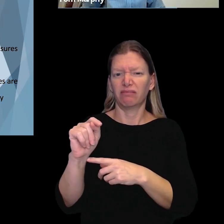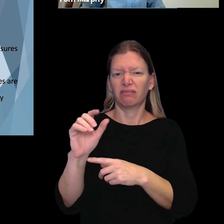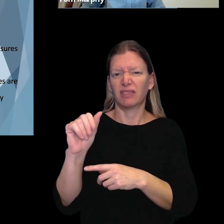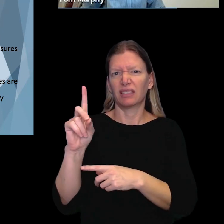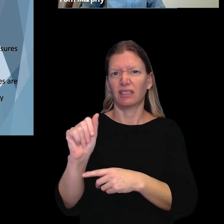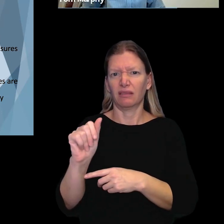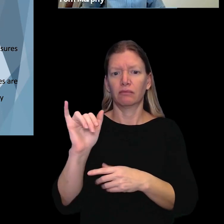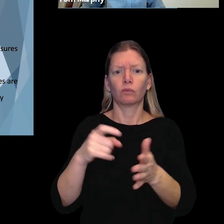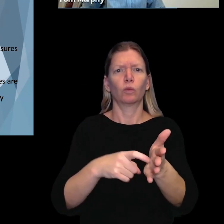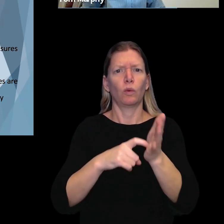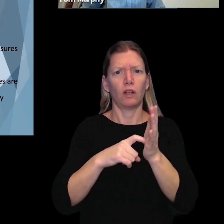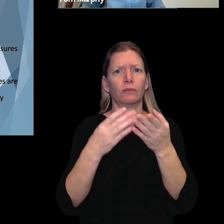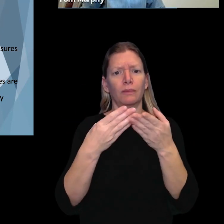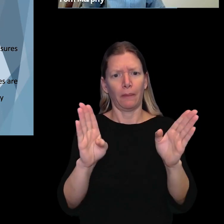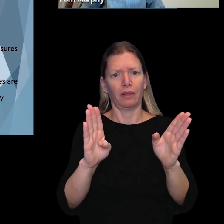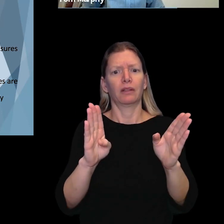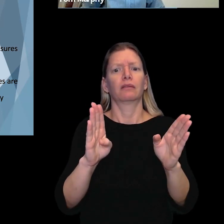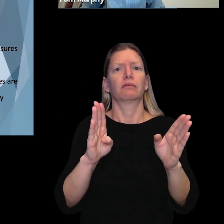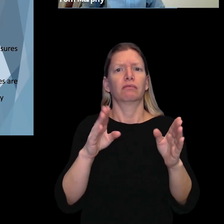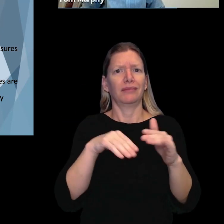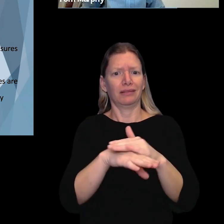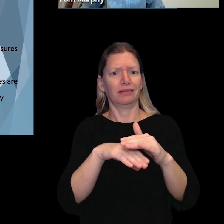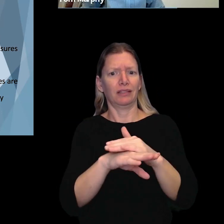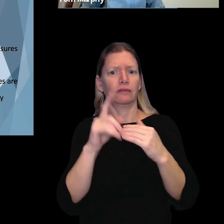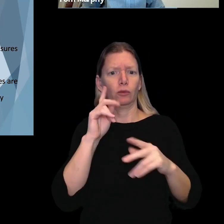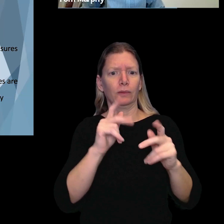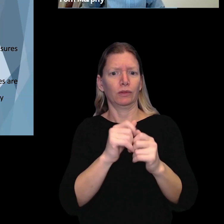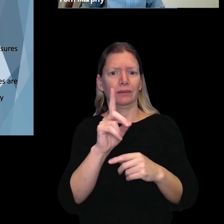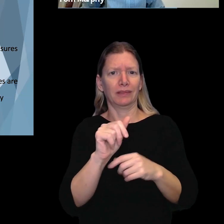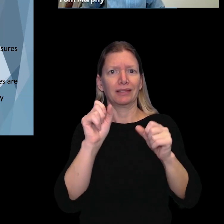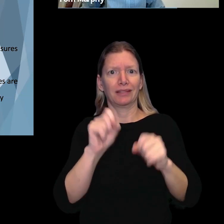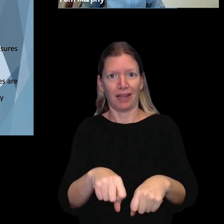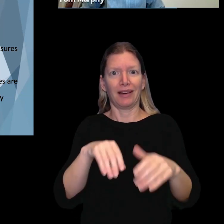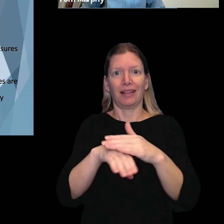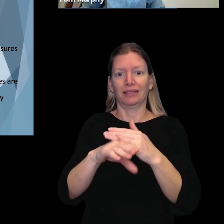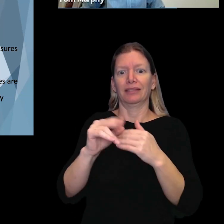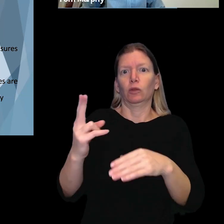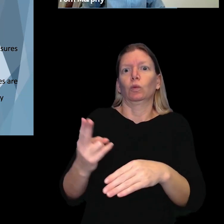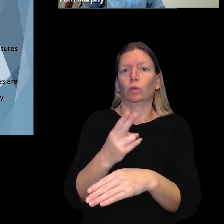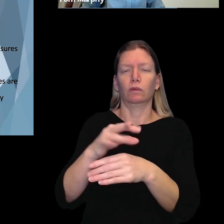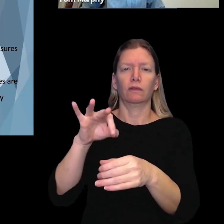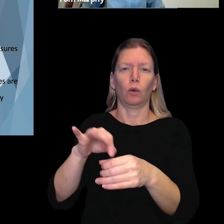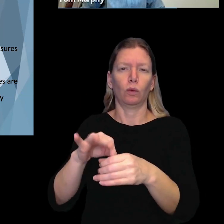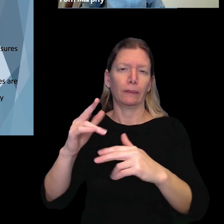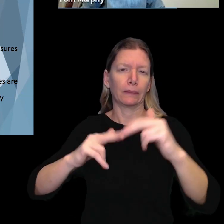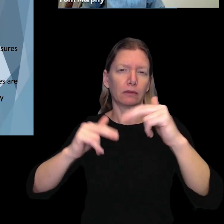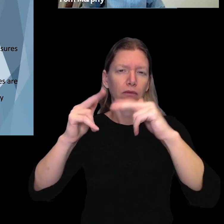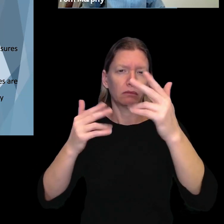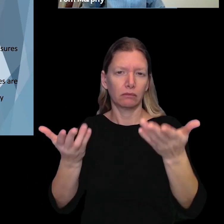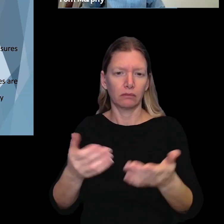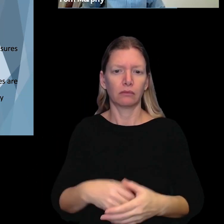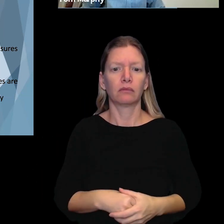Americans with Disabilities Act, which requires that public entities ensure that people with disabilities can access and use